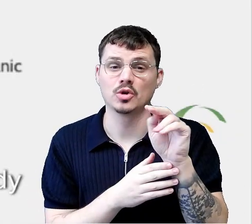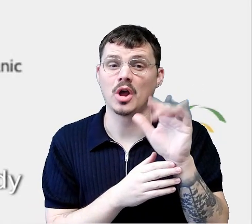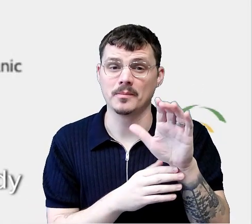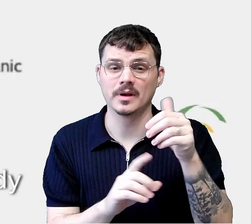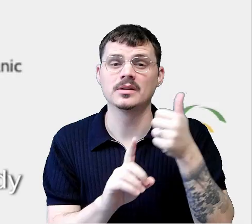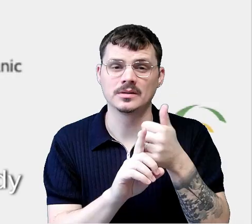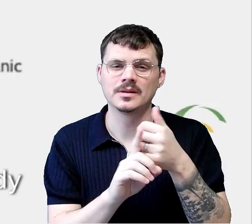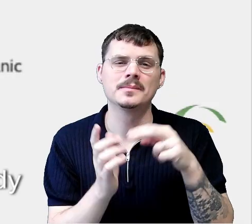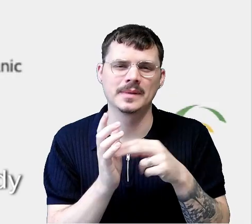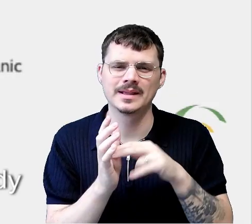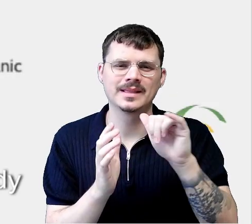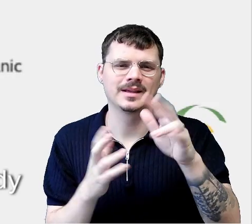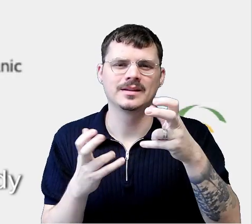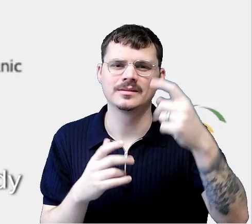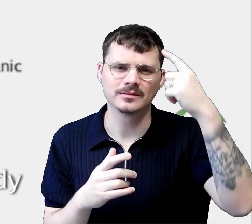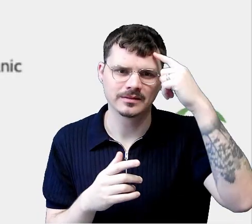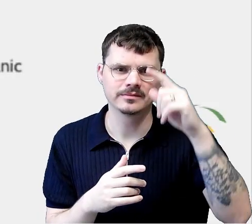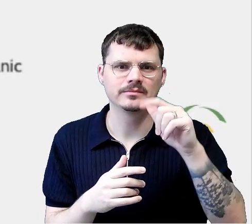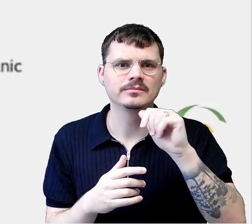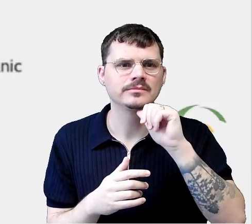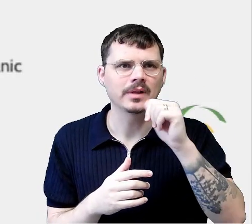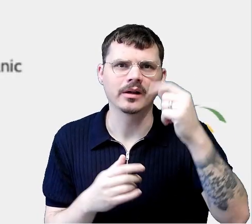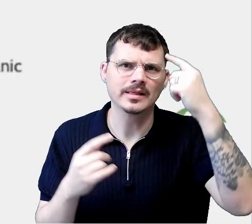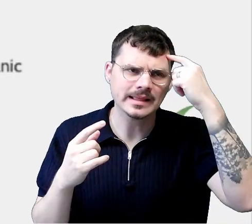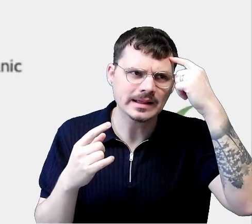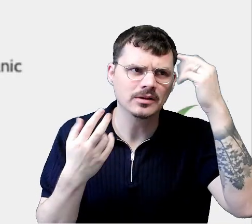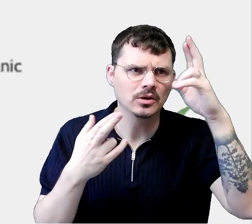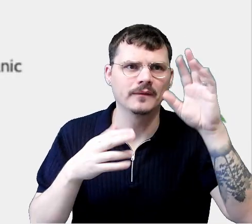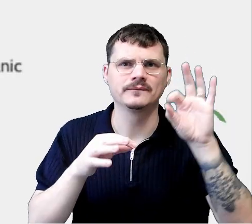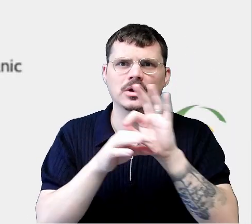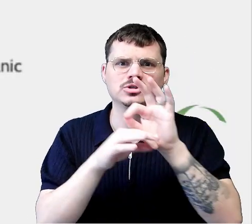Autonomic means all that unconscious body function.